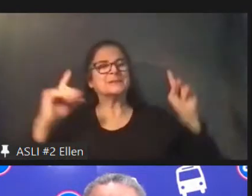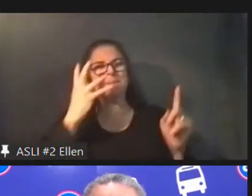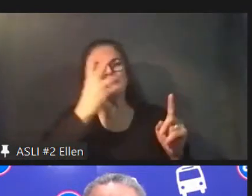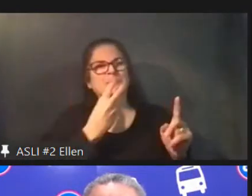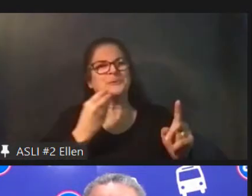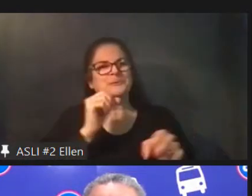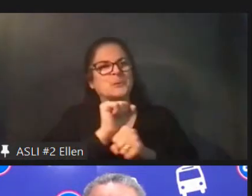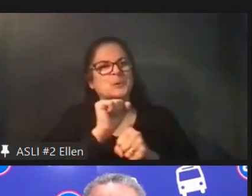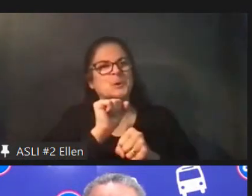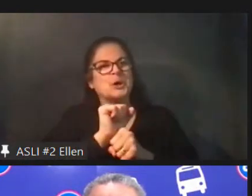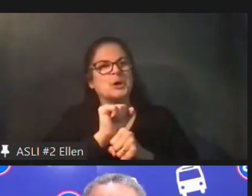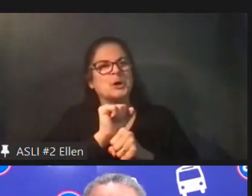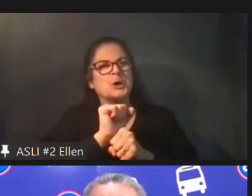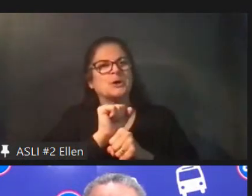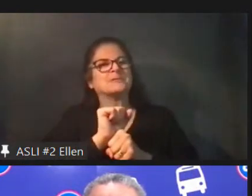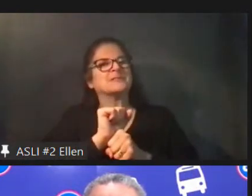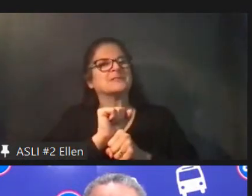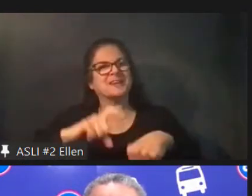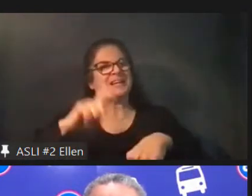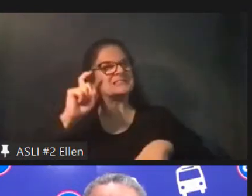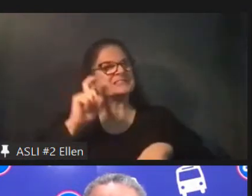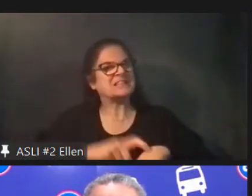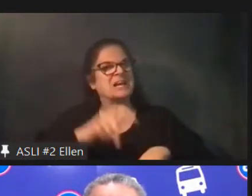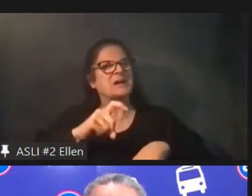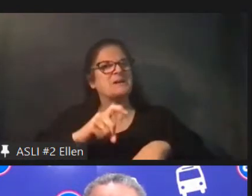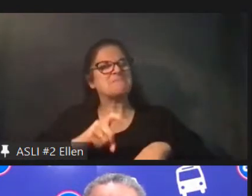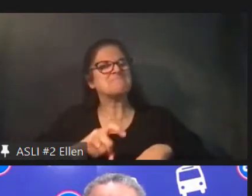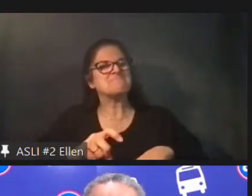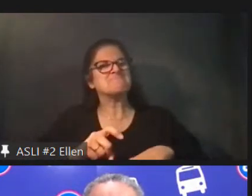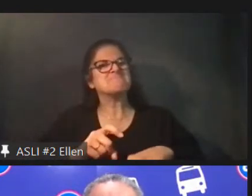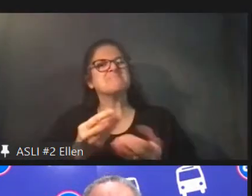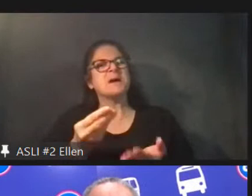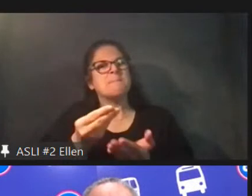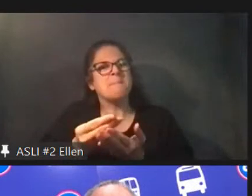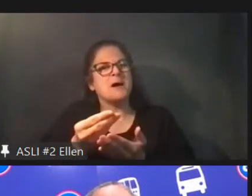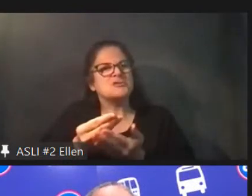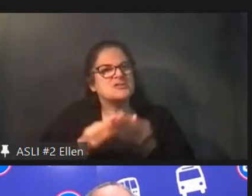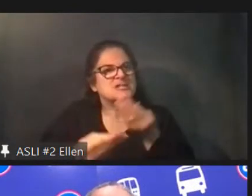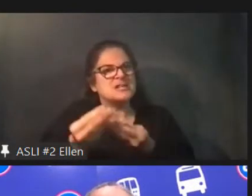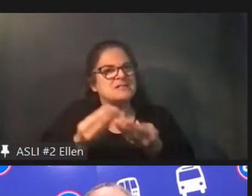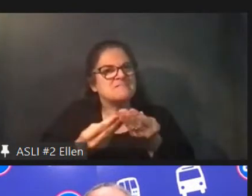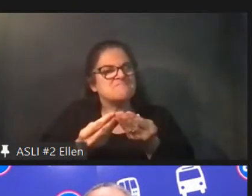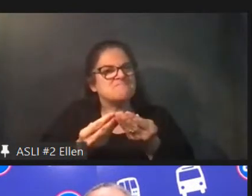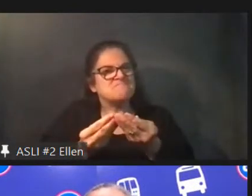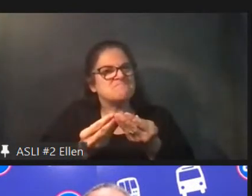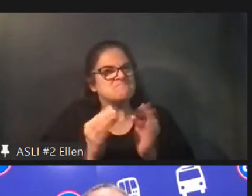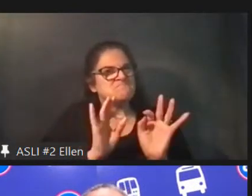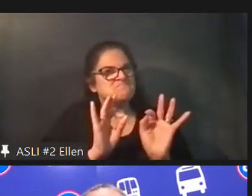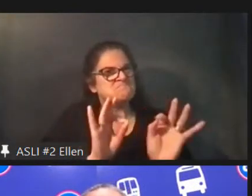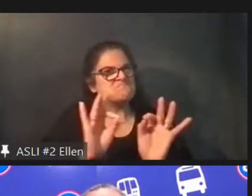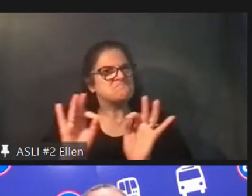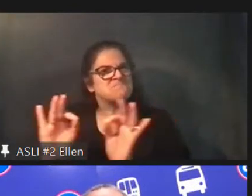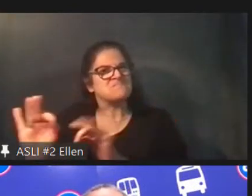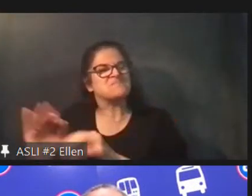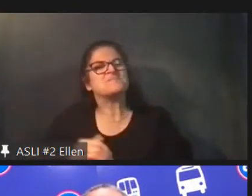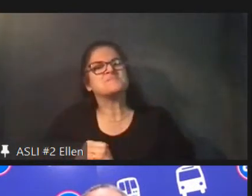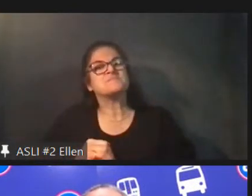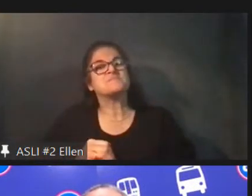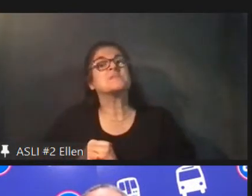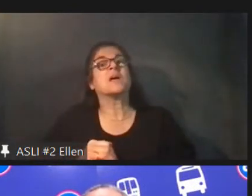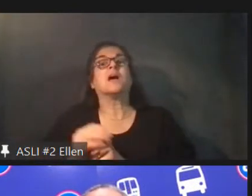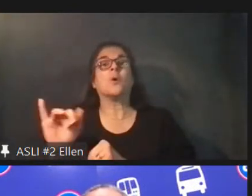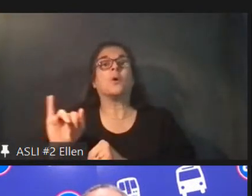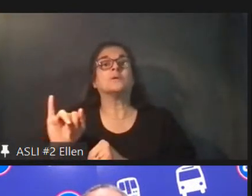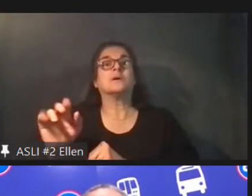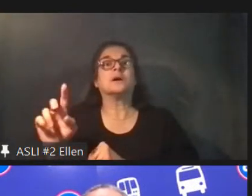and on schedule and meeting the budget. Thanks for all that work. And with the DVEs, good that